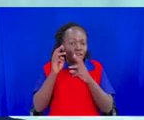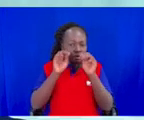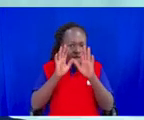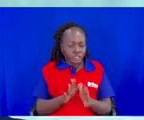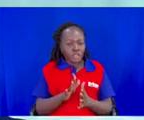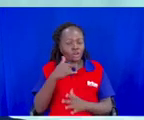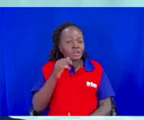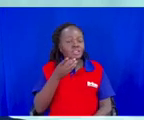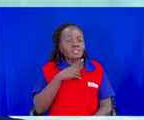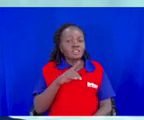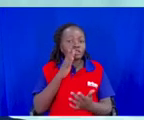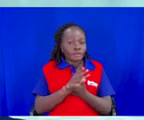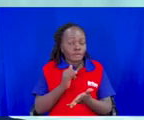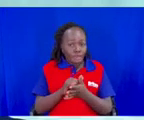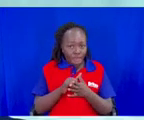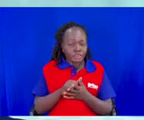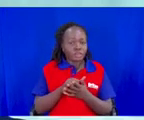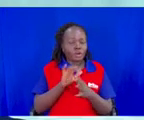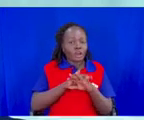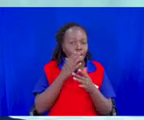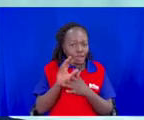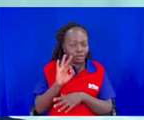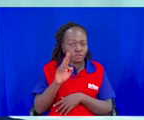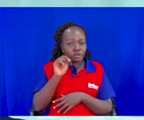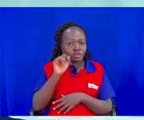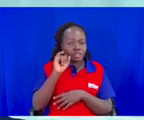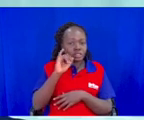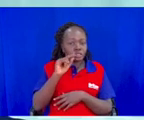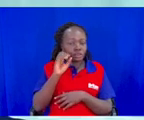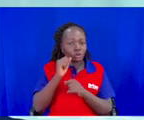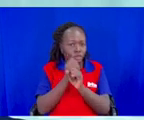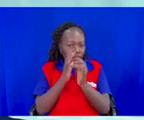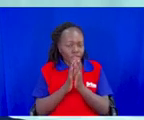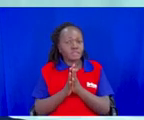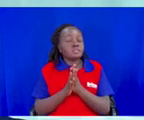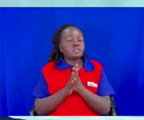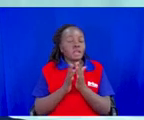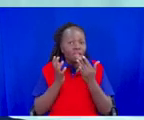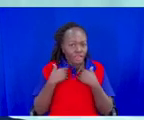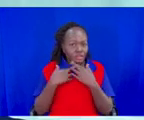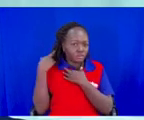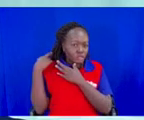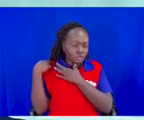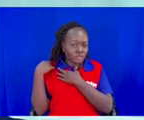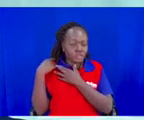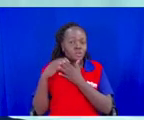to confirm that on behalf of the unit holders, the trustee exercised the fiduciary responsibility